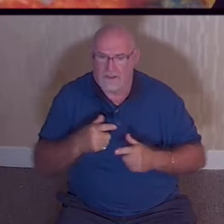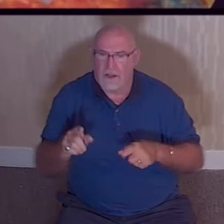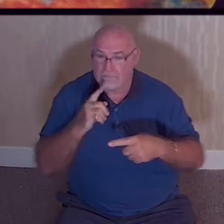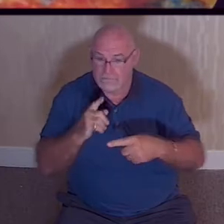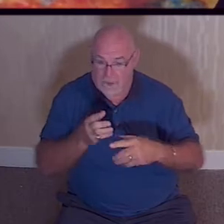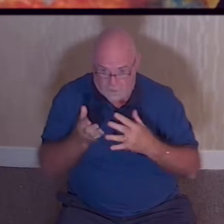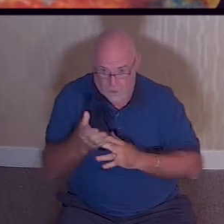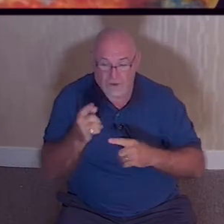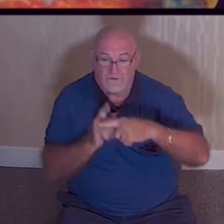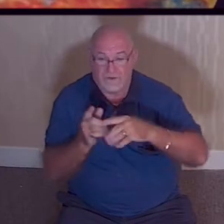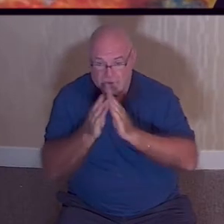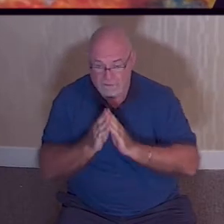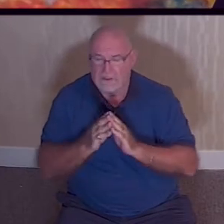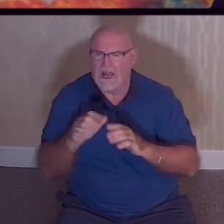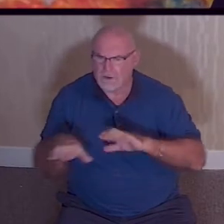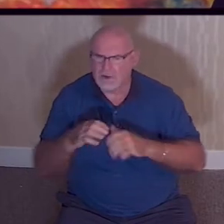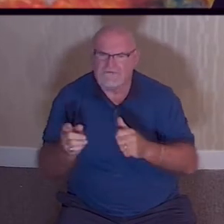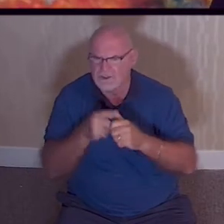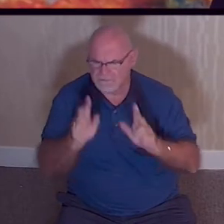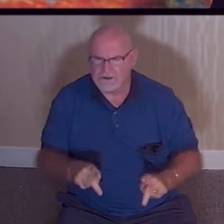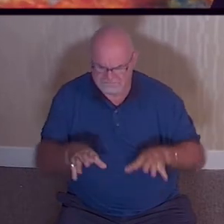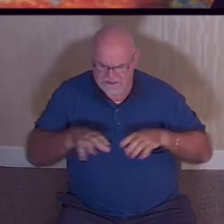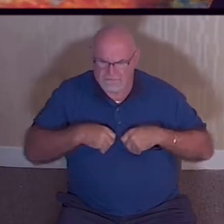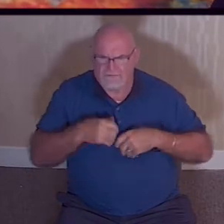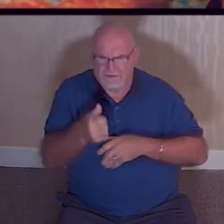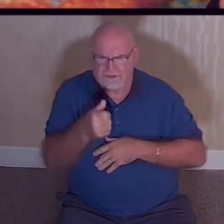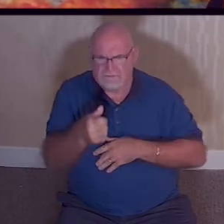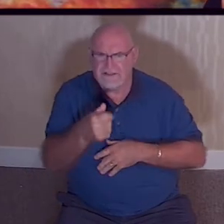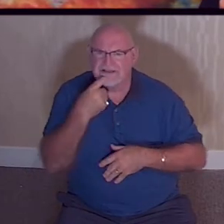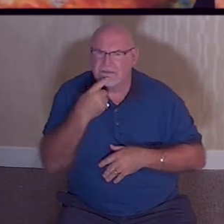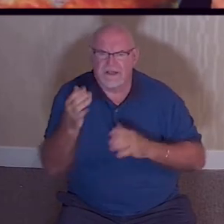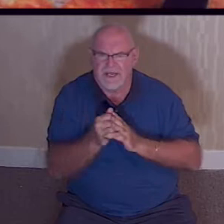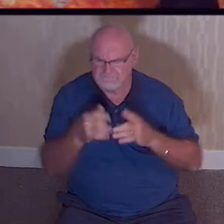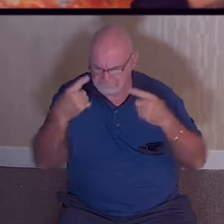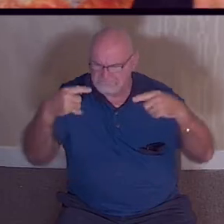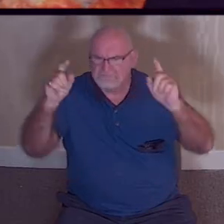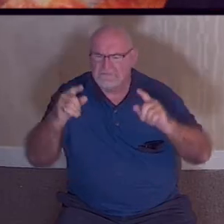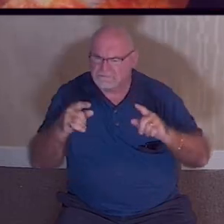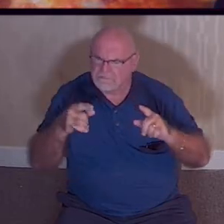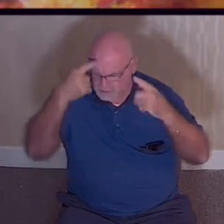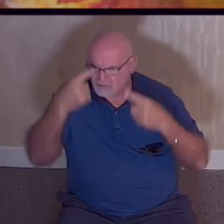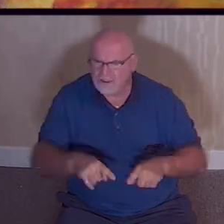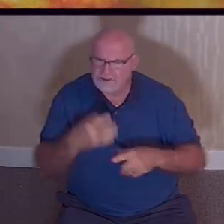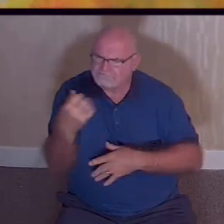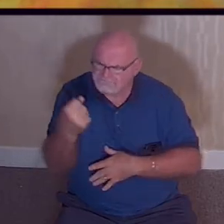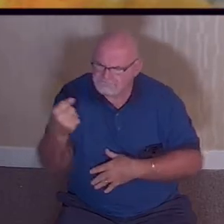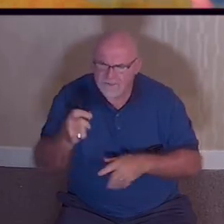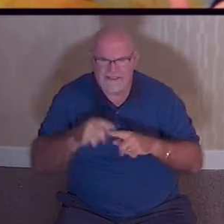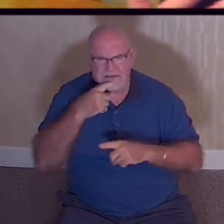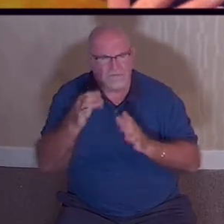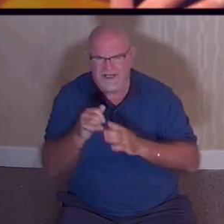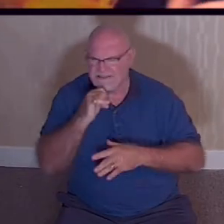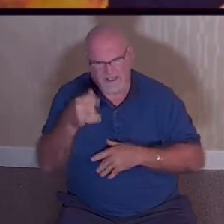prayer. I'm going to do this prayer in the first person. Take it in for yourself. If I say something that works for you, well, hold tight to that. If I say something